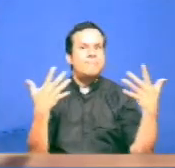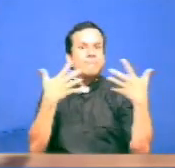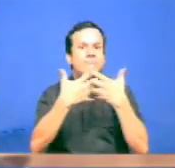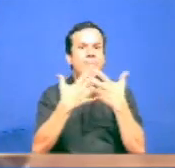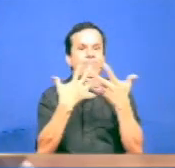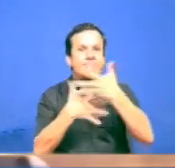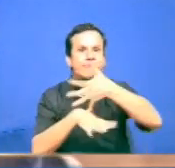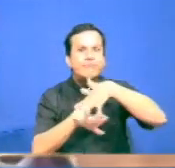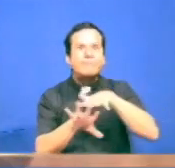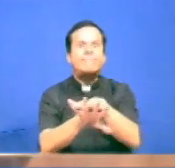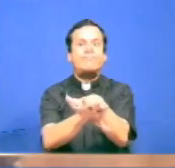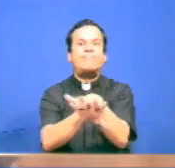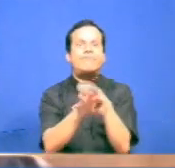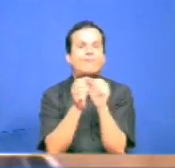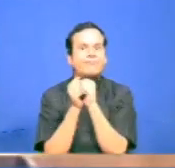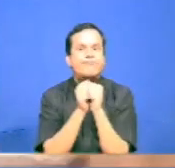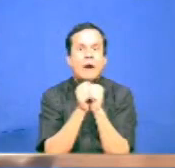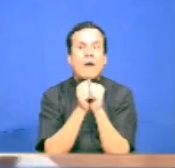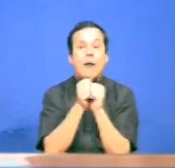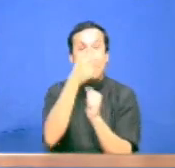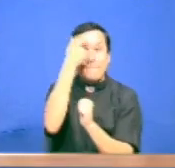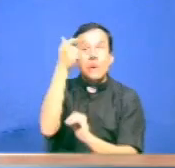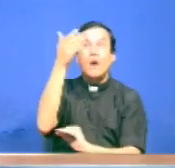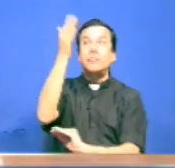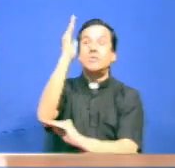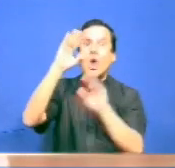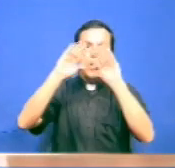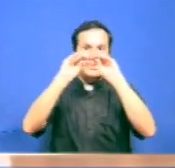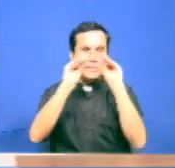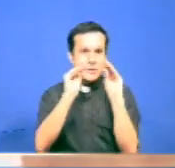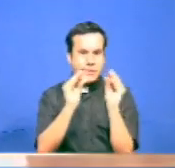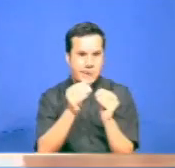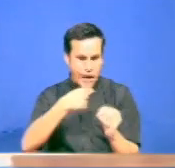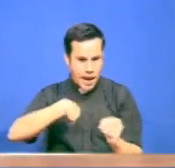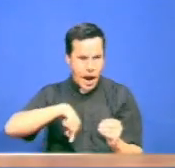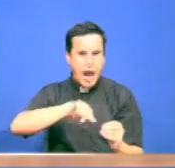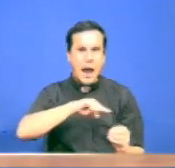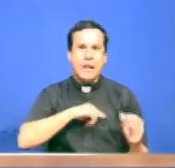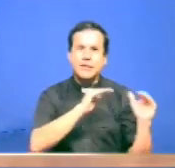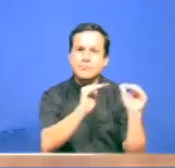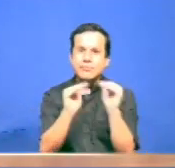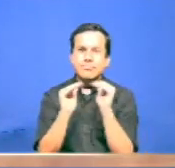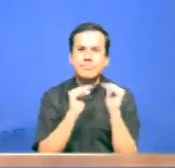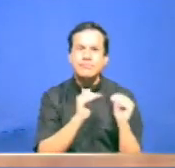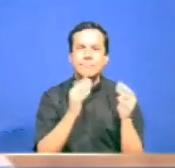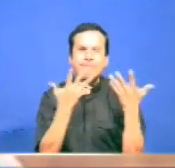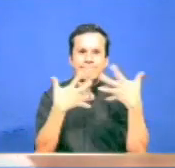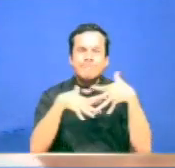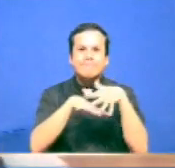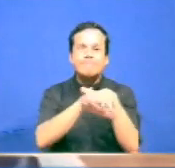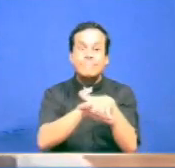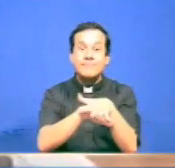life, by God's, that we have been created by him. And he reminds us that